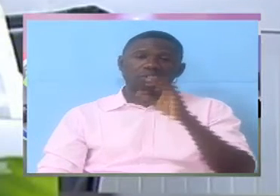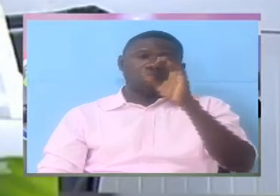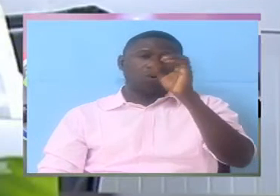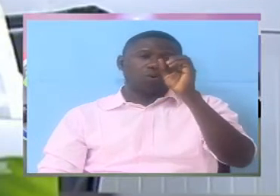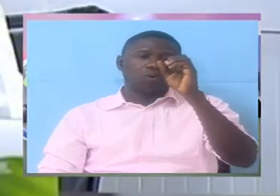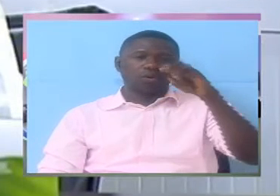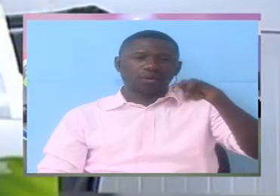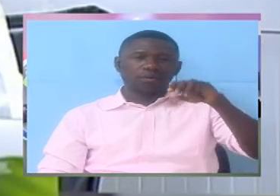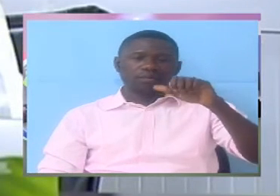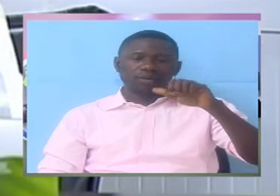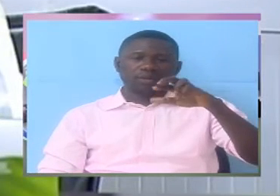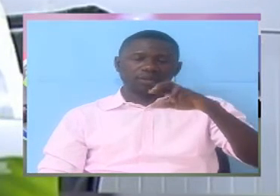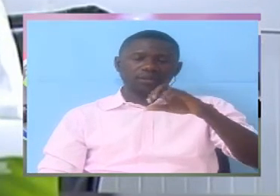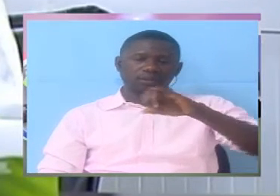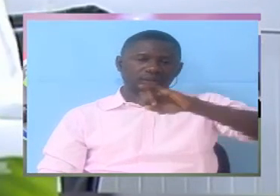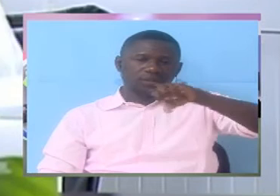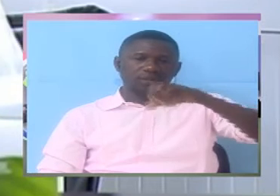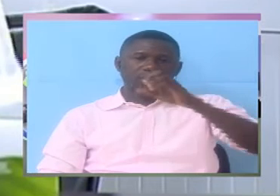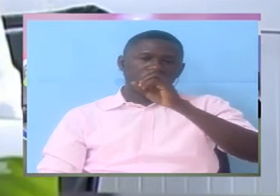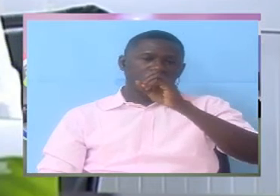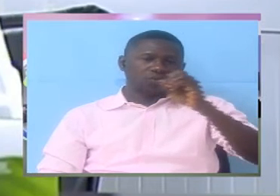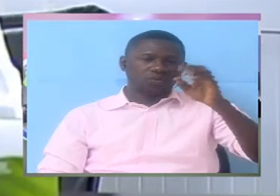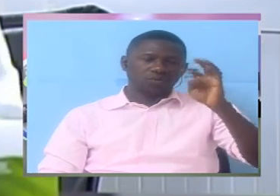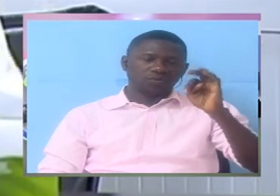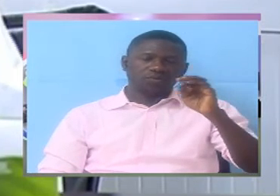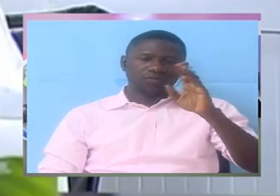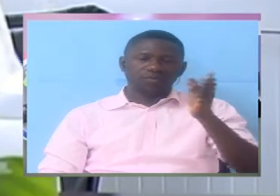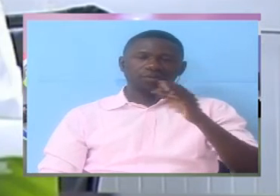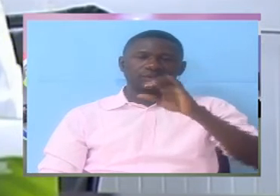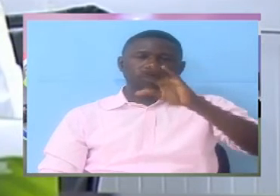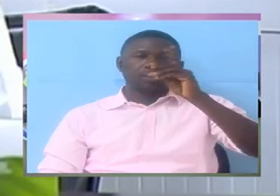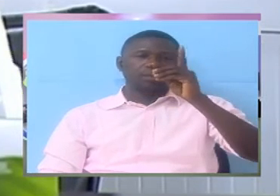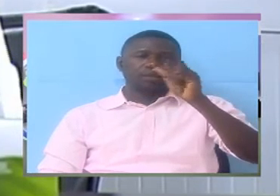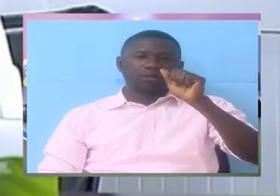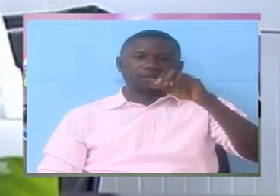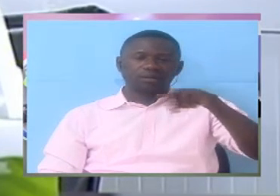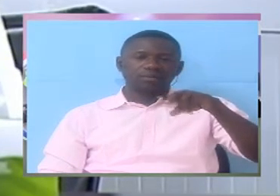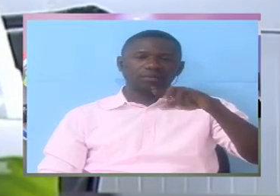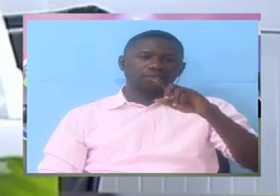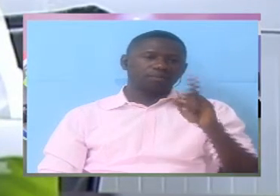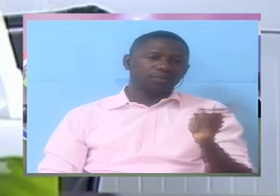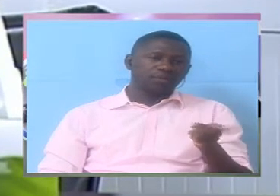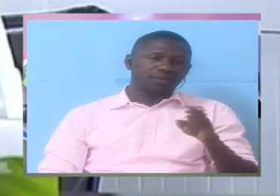Omar Diouf Damfa? But I told you, counsel, on arrival.